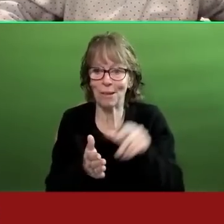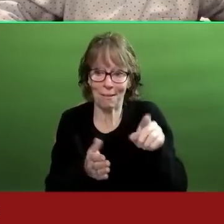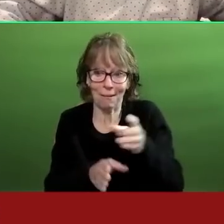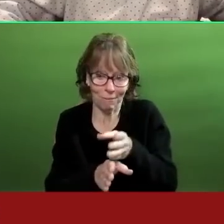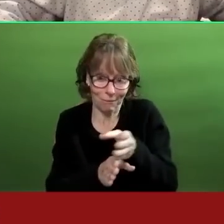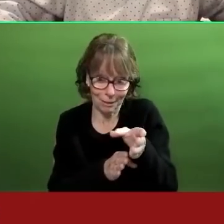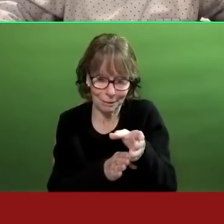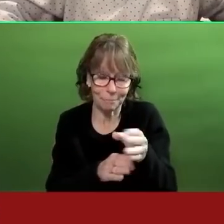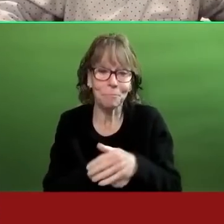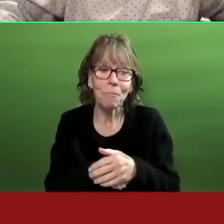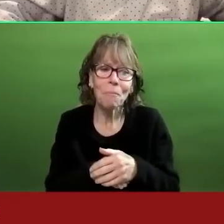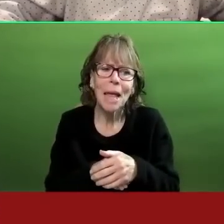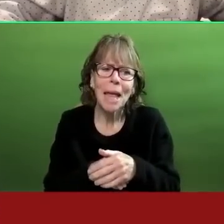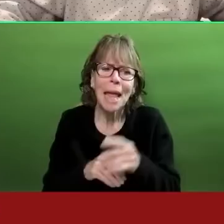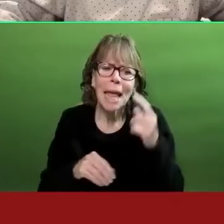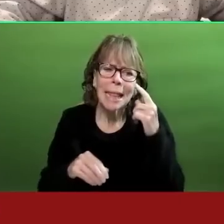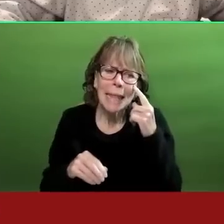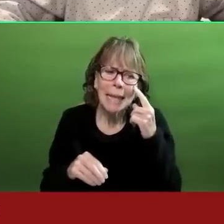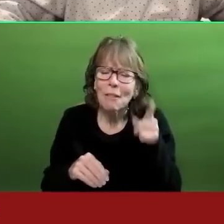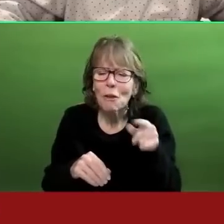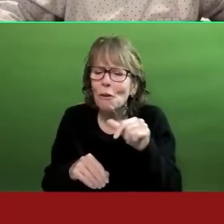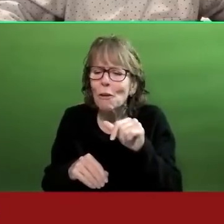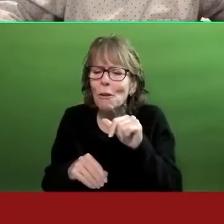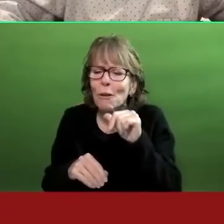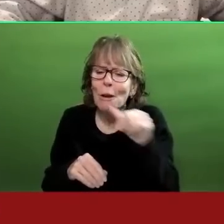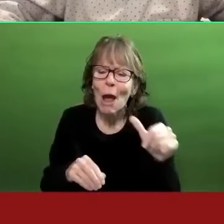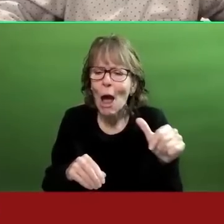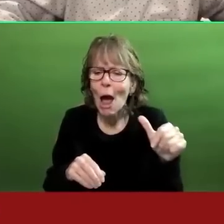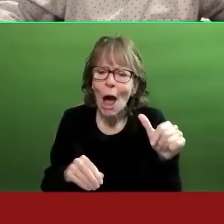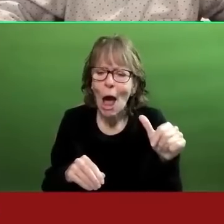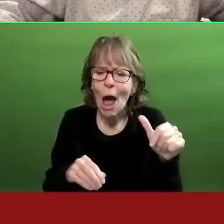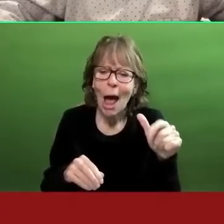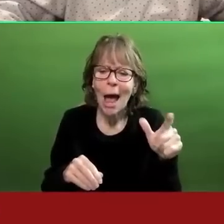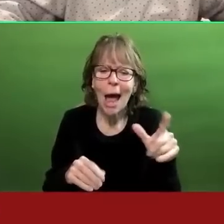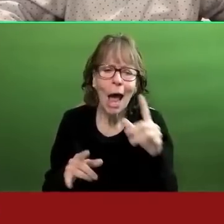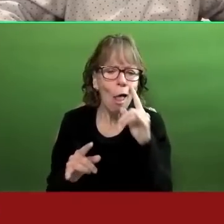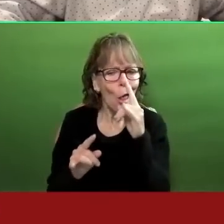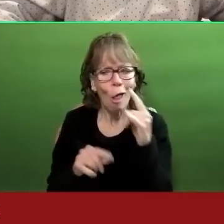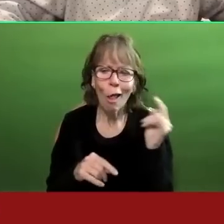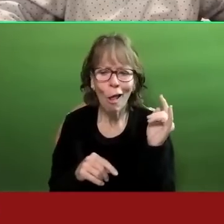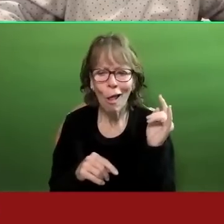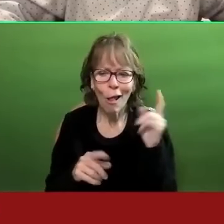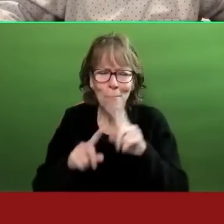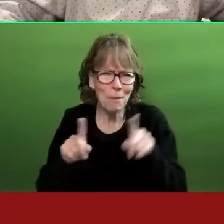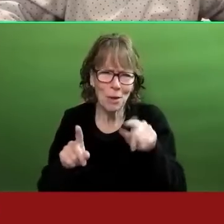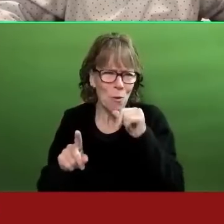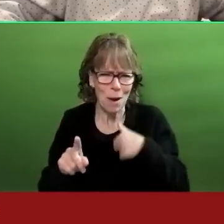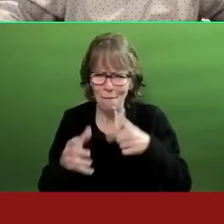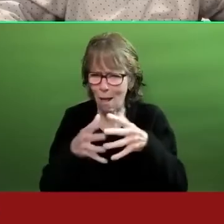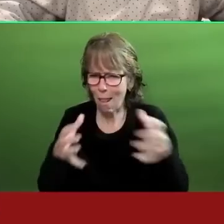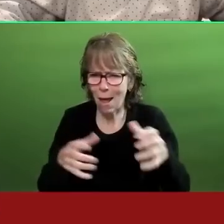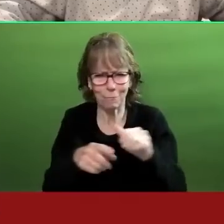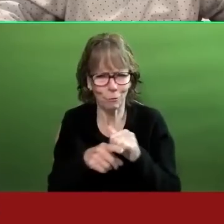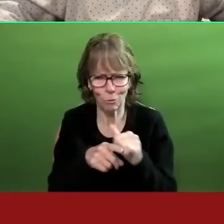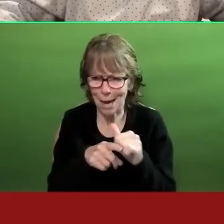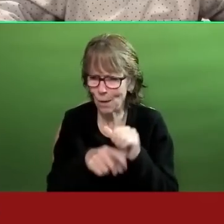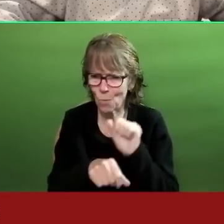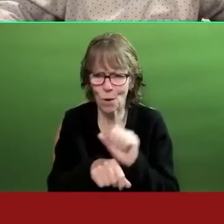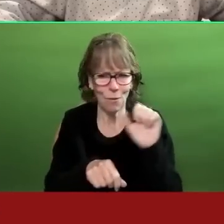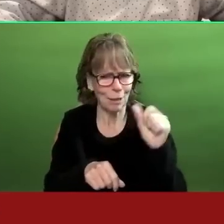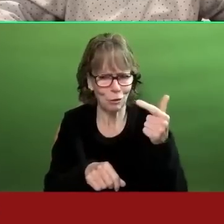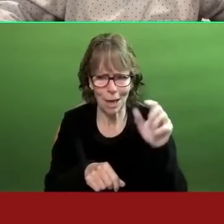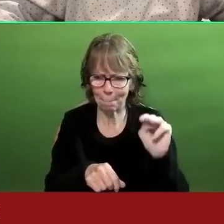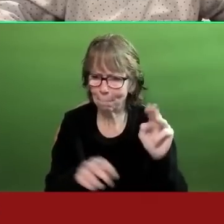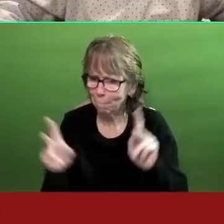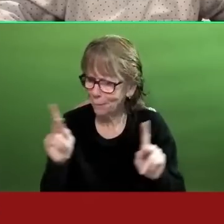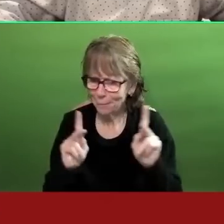are being facetious, but they have not received adequate training on working with SGM people, and specifically working with